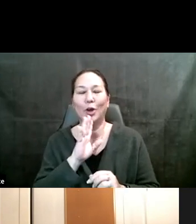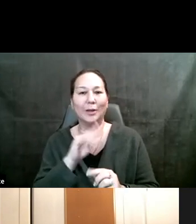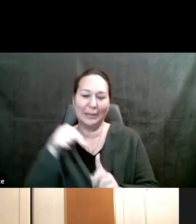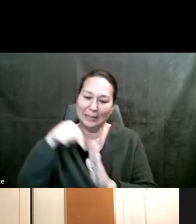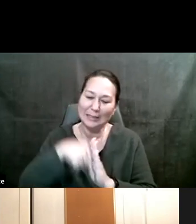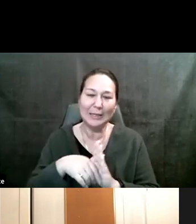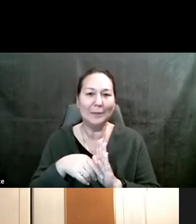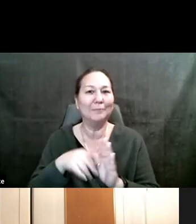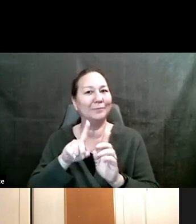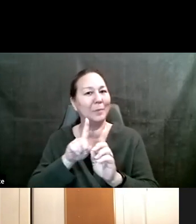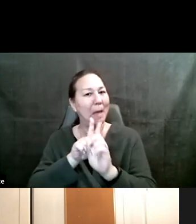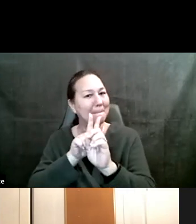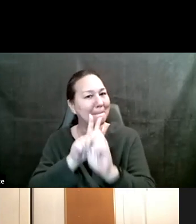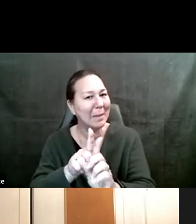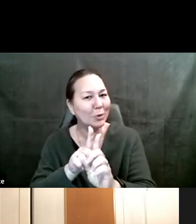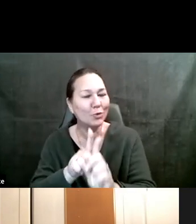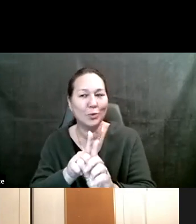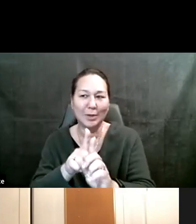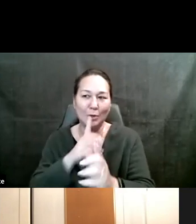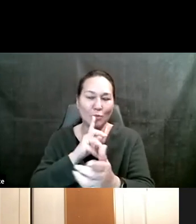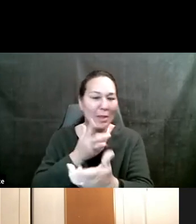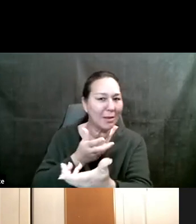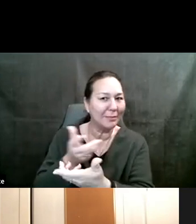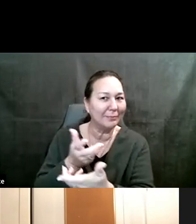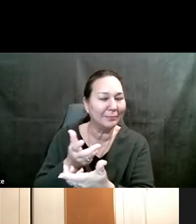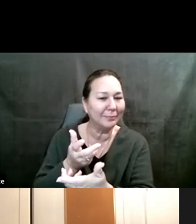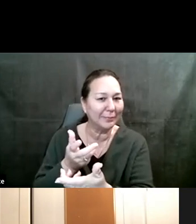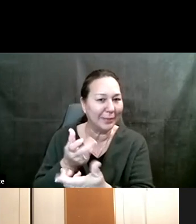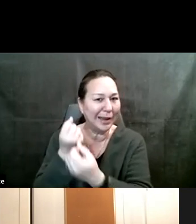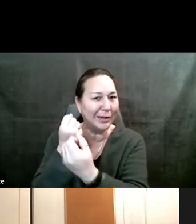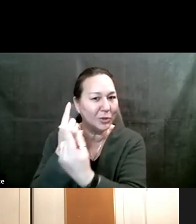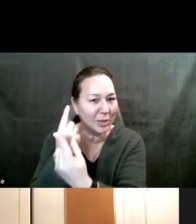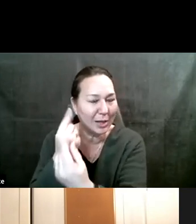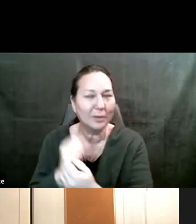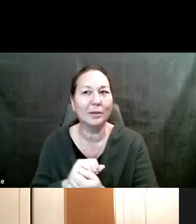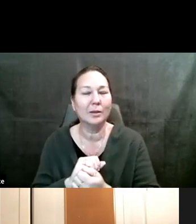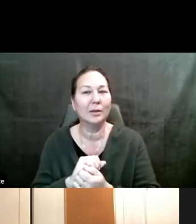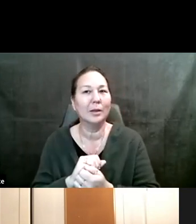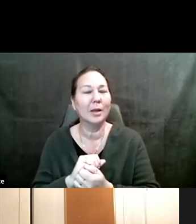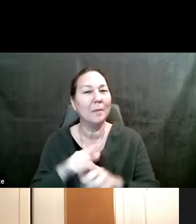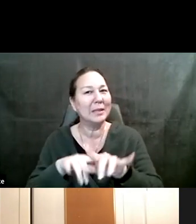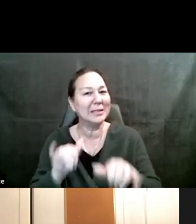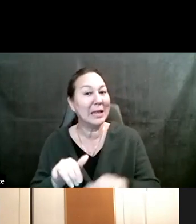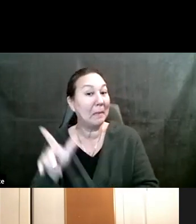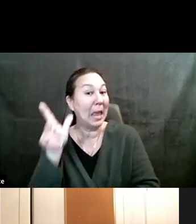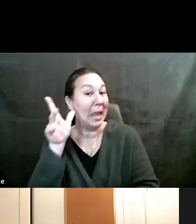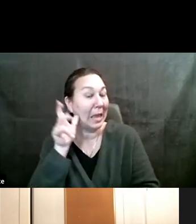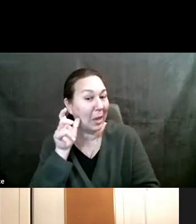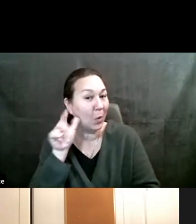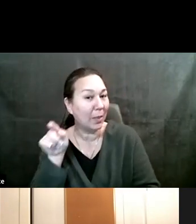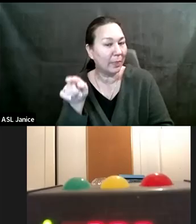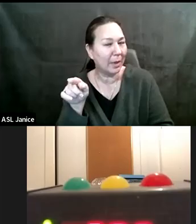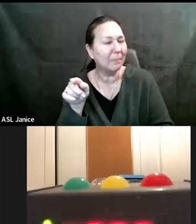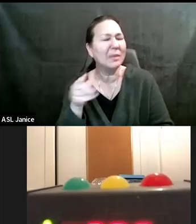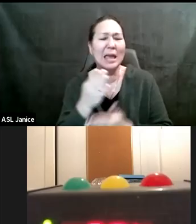students understand the impact of you know not being absent but also hearing them that someone cares